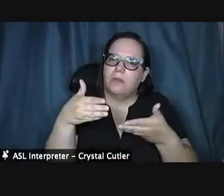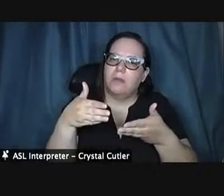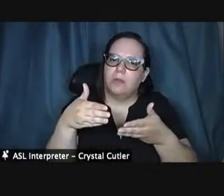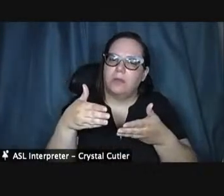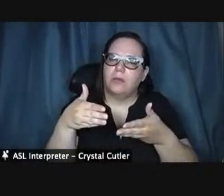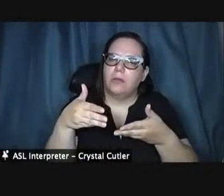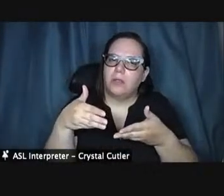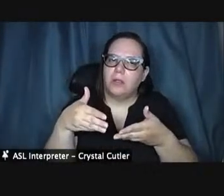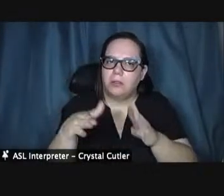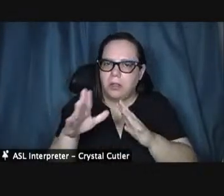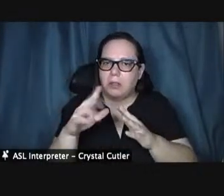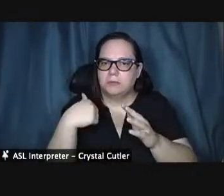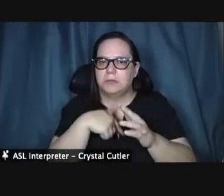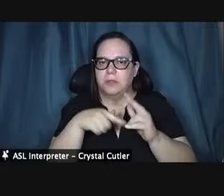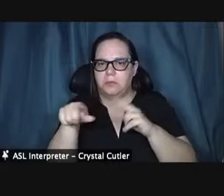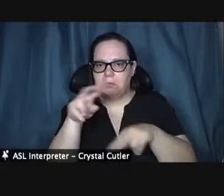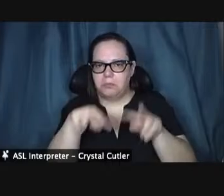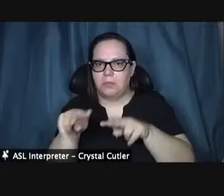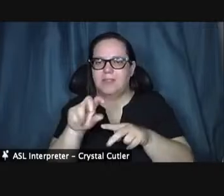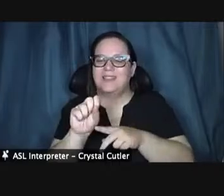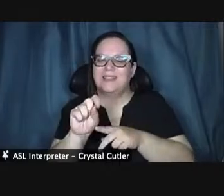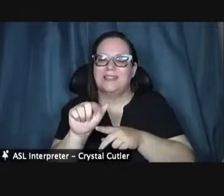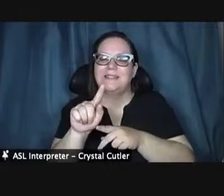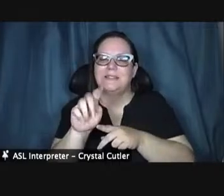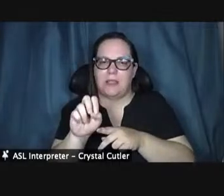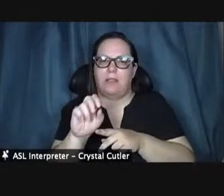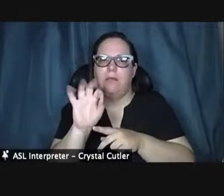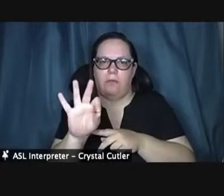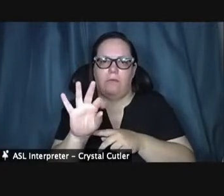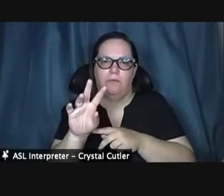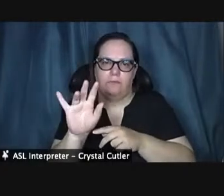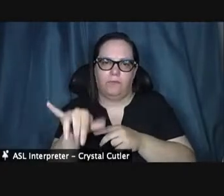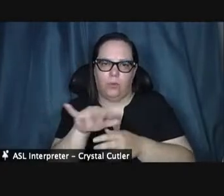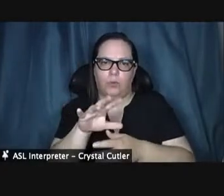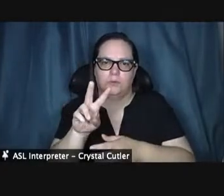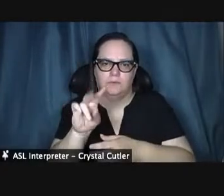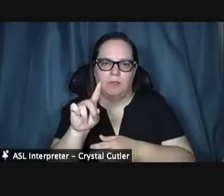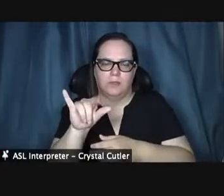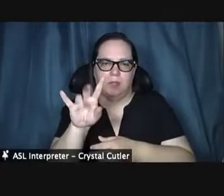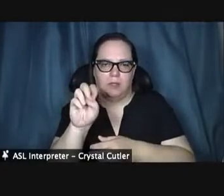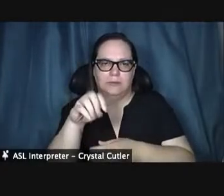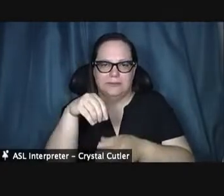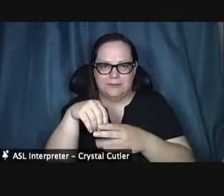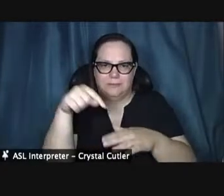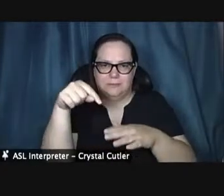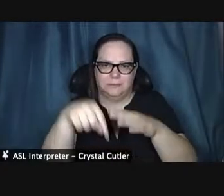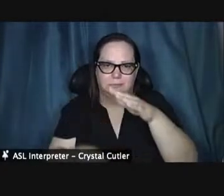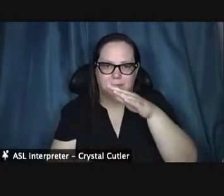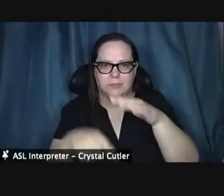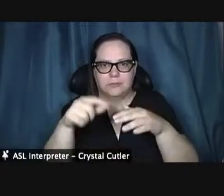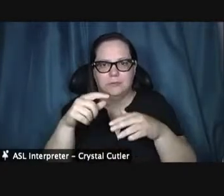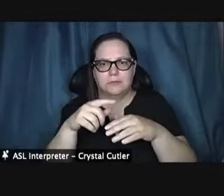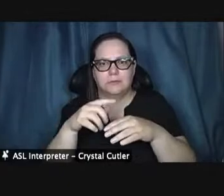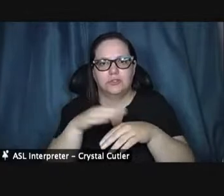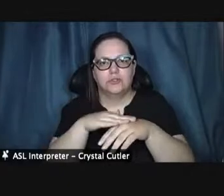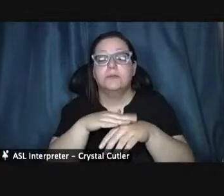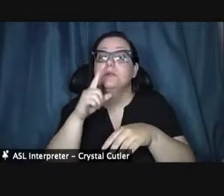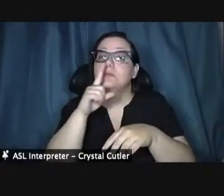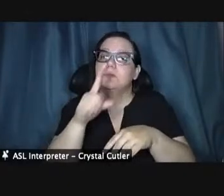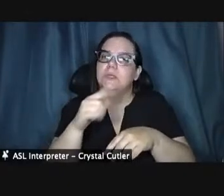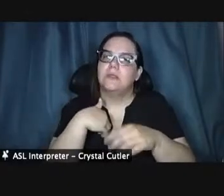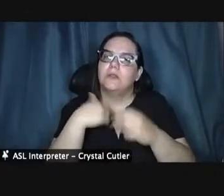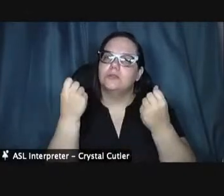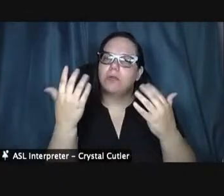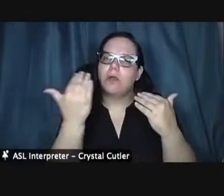volatiles in the subsurface. So where are we going? There's a number of constraints on this mission, being solar, direct